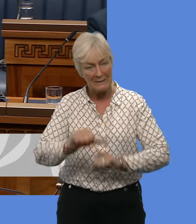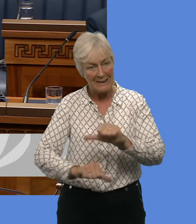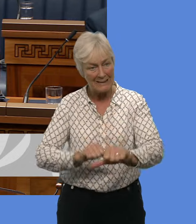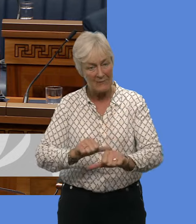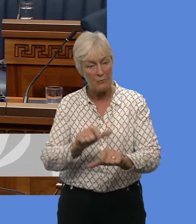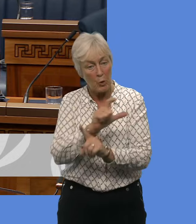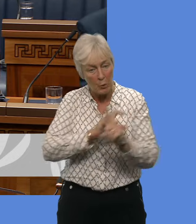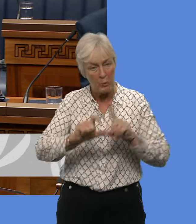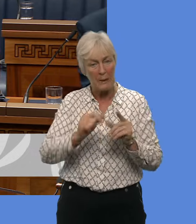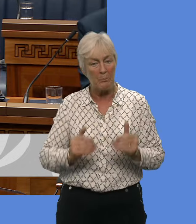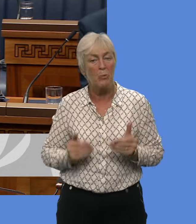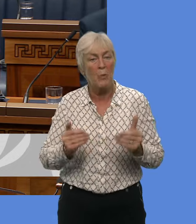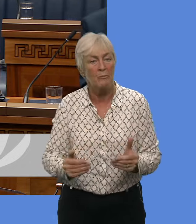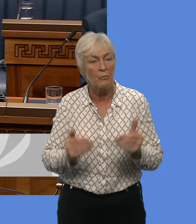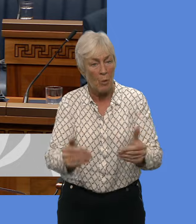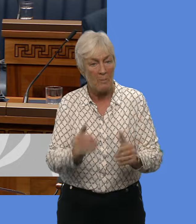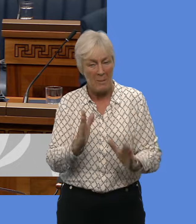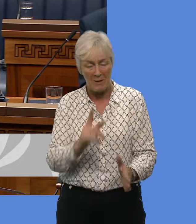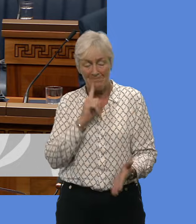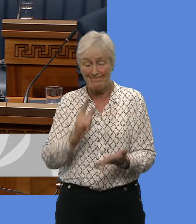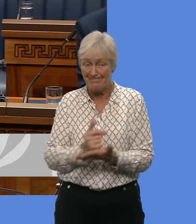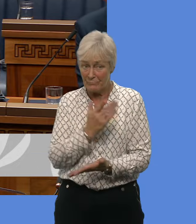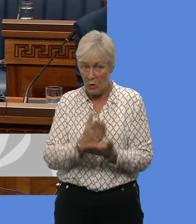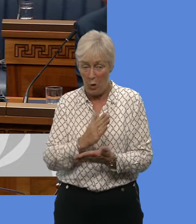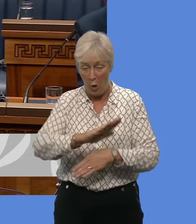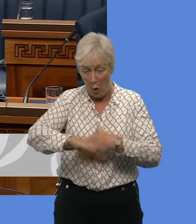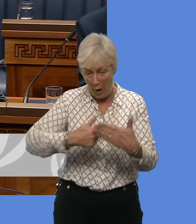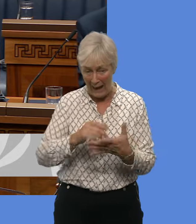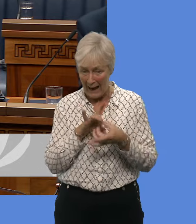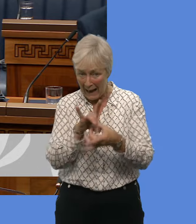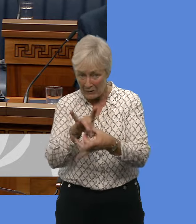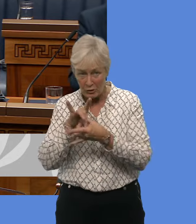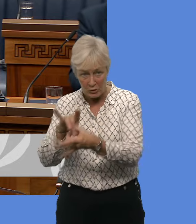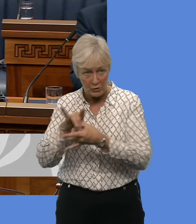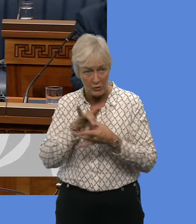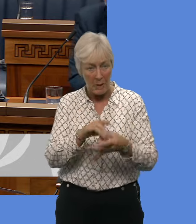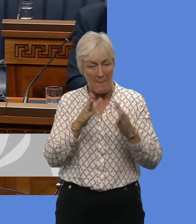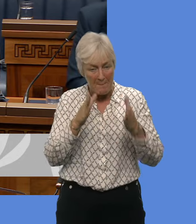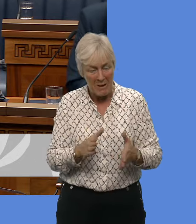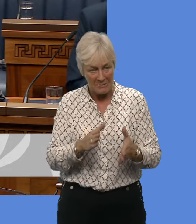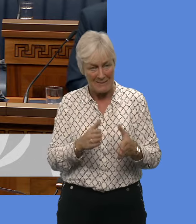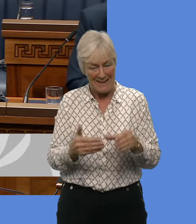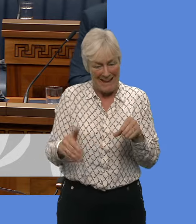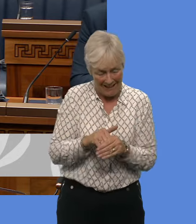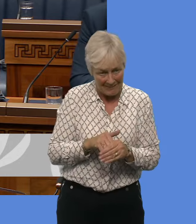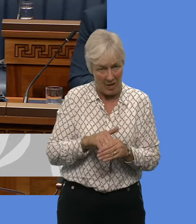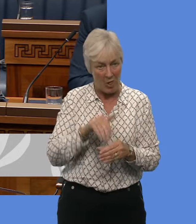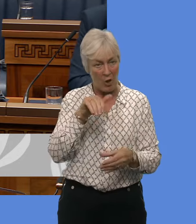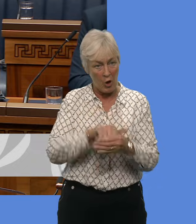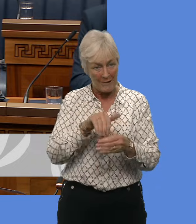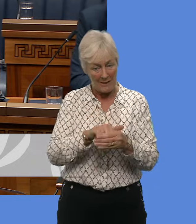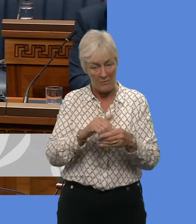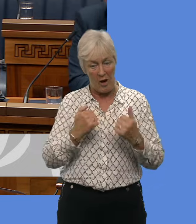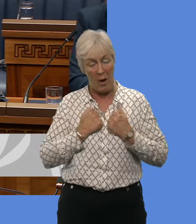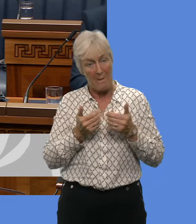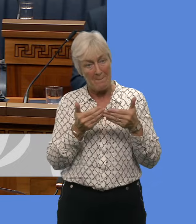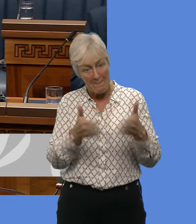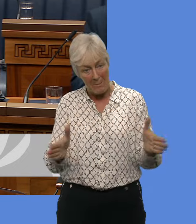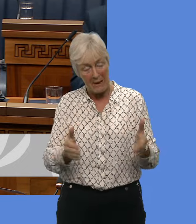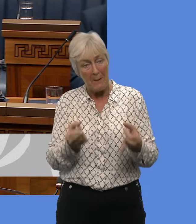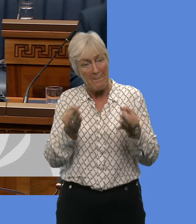But I can assure the member that all engagement must take place firmly within the context of our public and firm